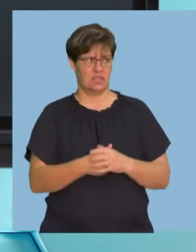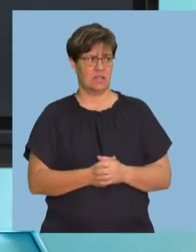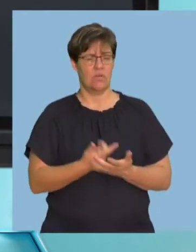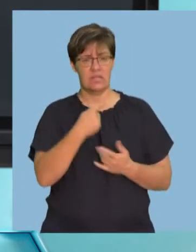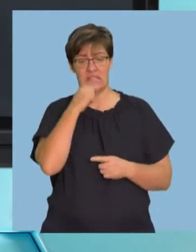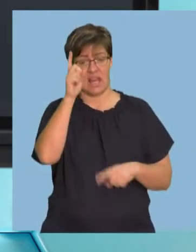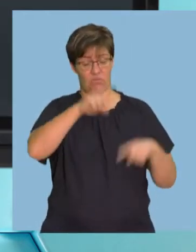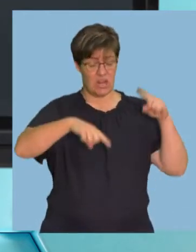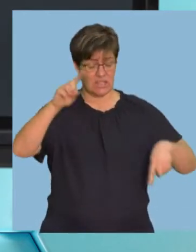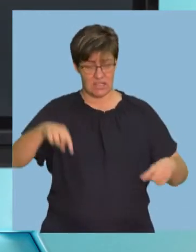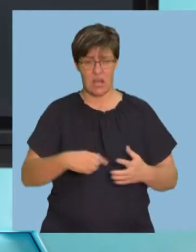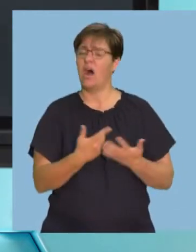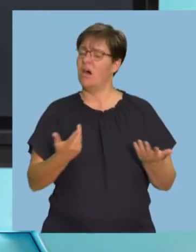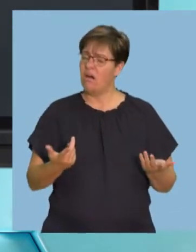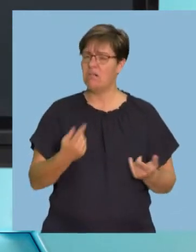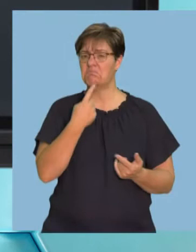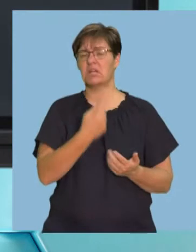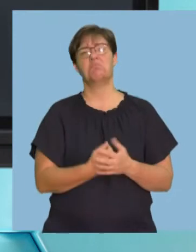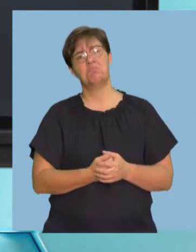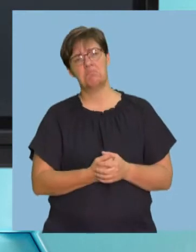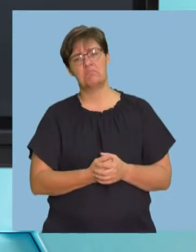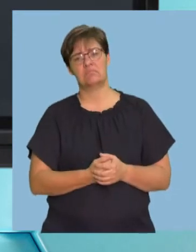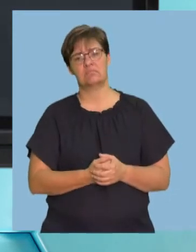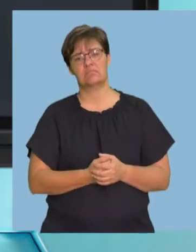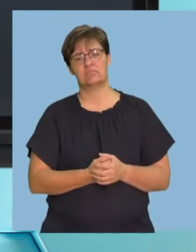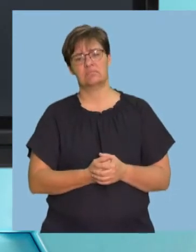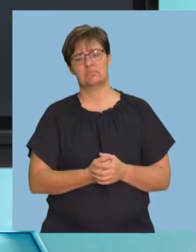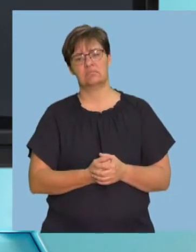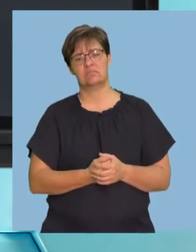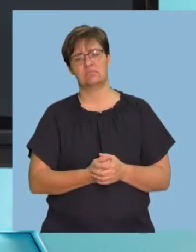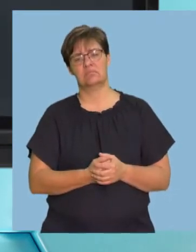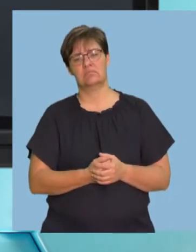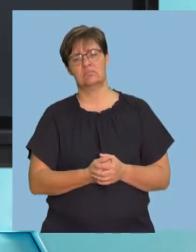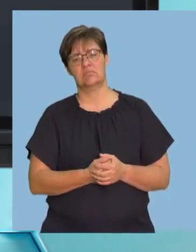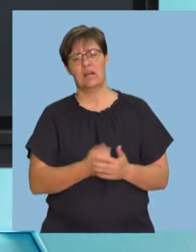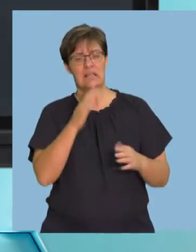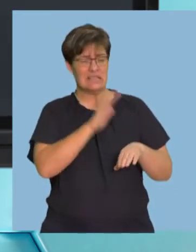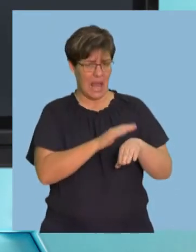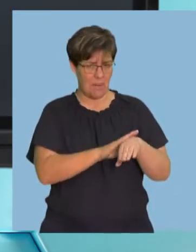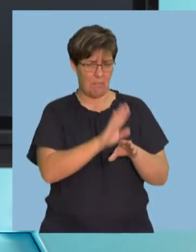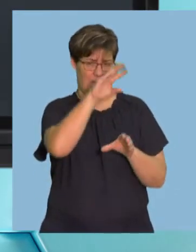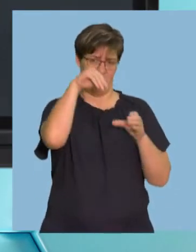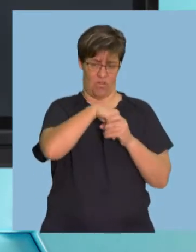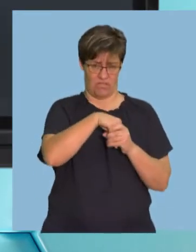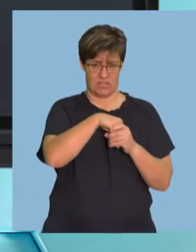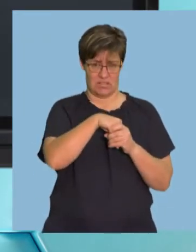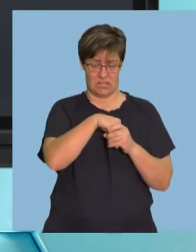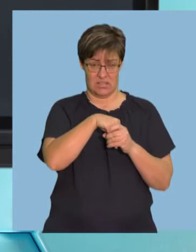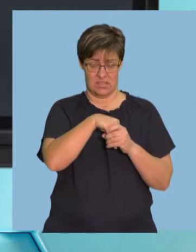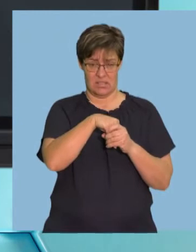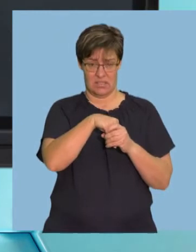The moment we say rate, we are able to then say, okay, there's a component of time that is